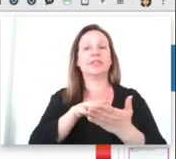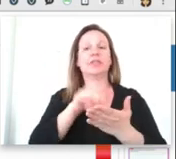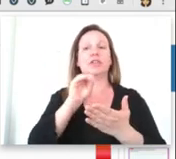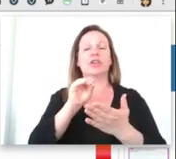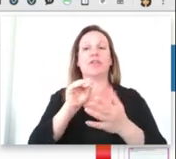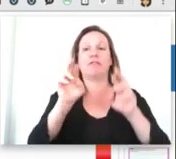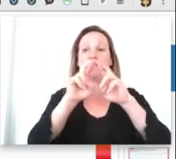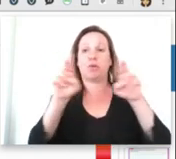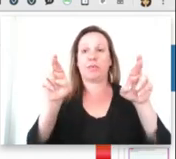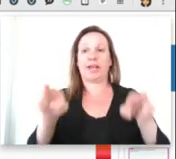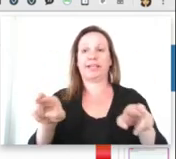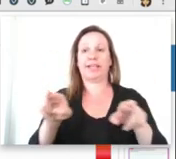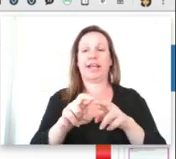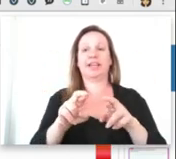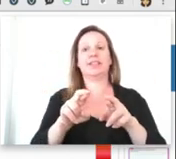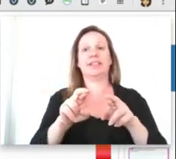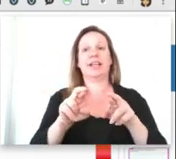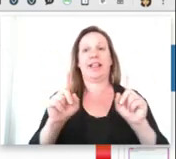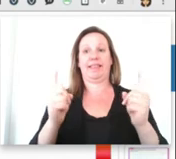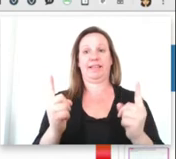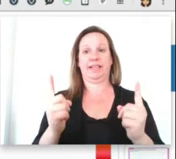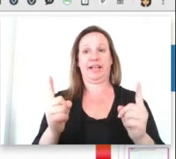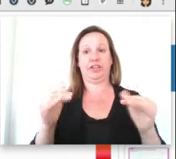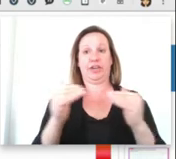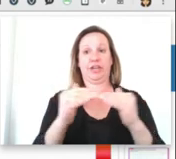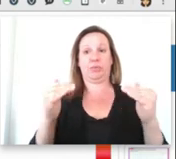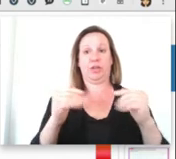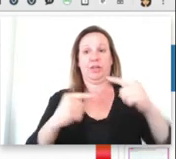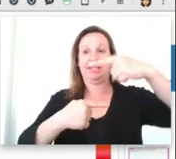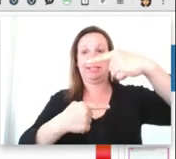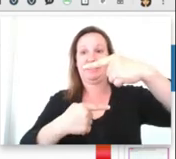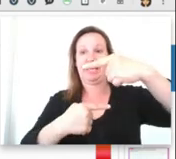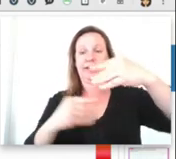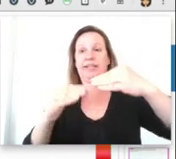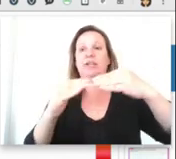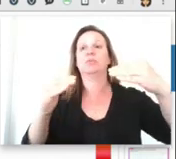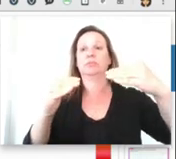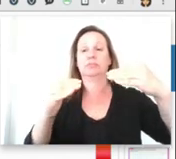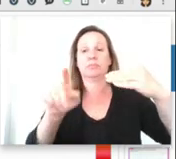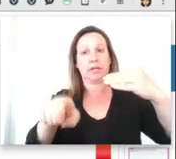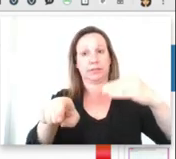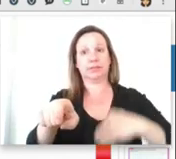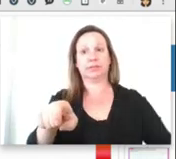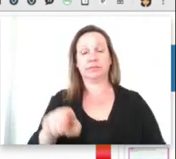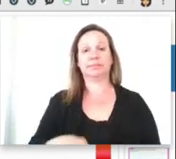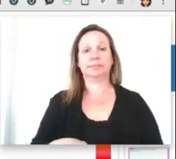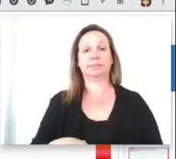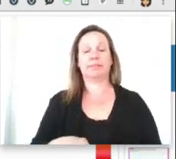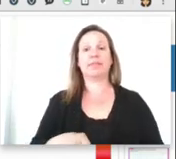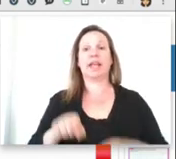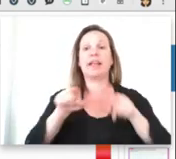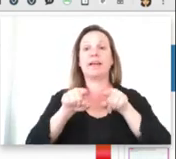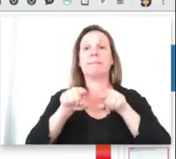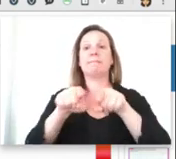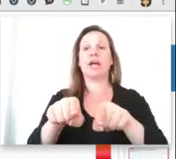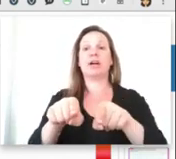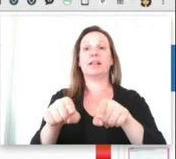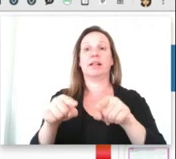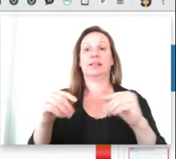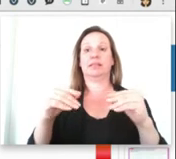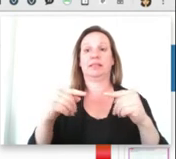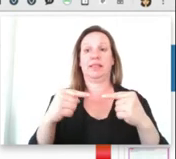a rectangle, the sides are equal if they're across from each other. Parallel lines are equal.